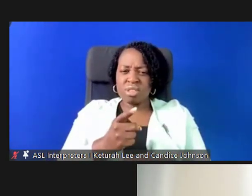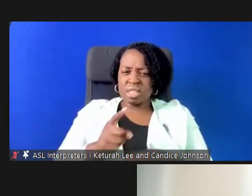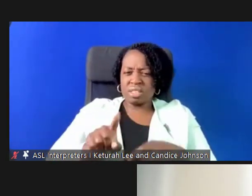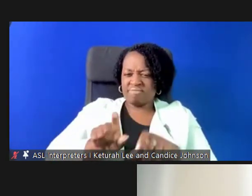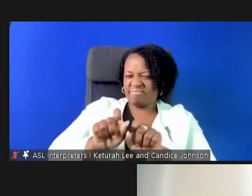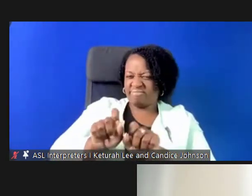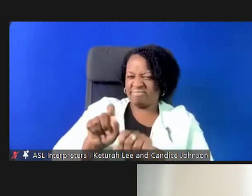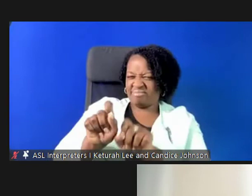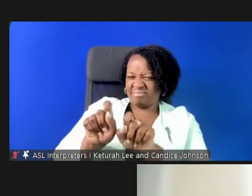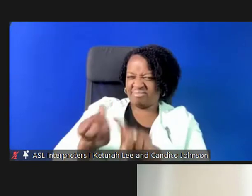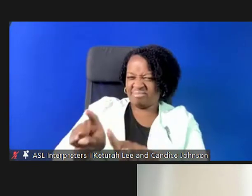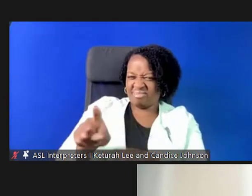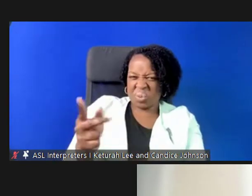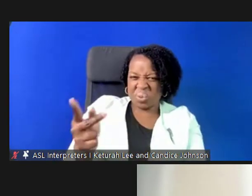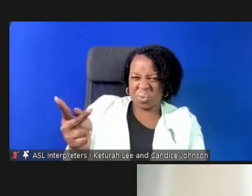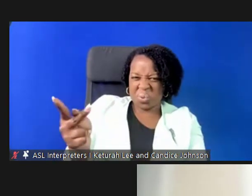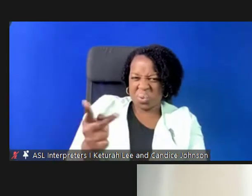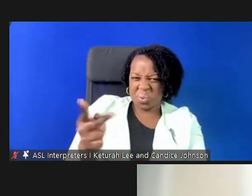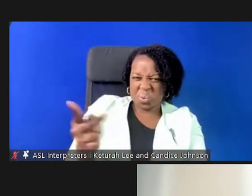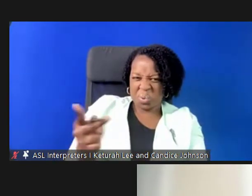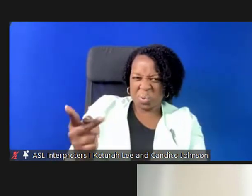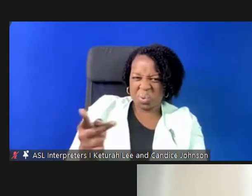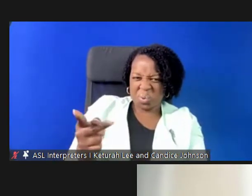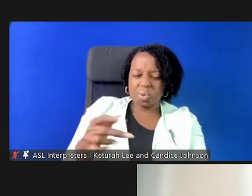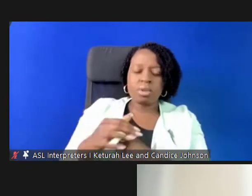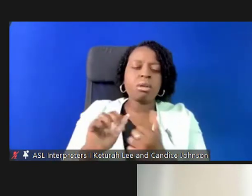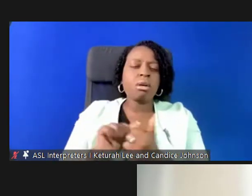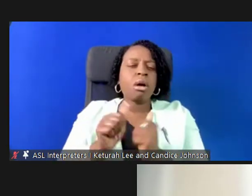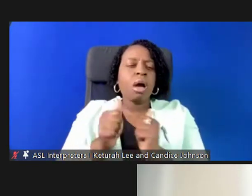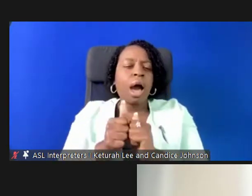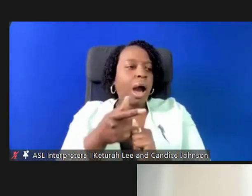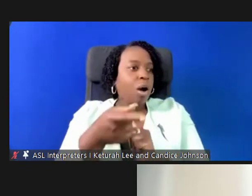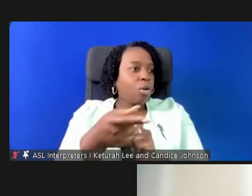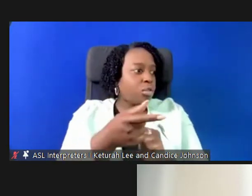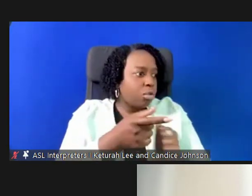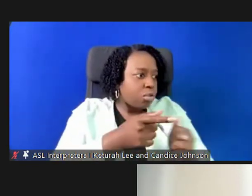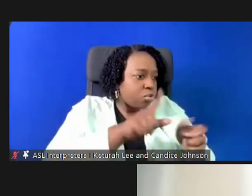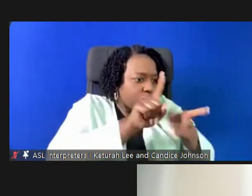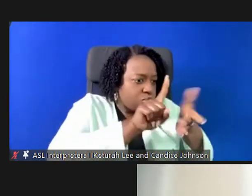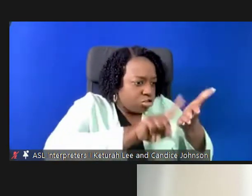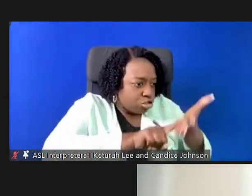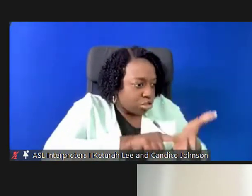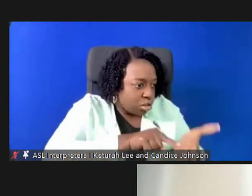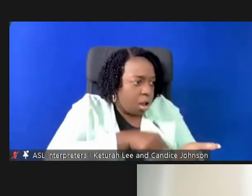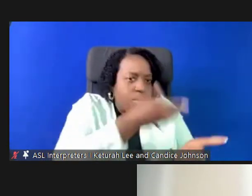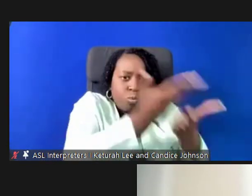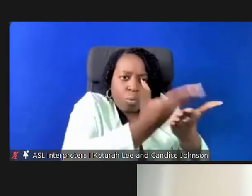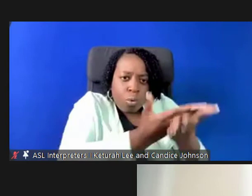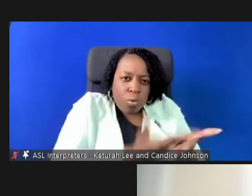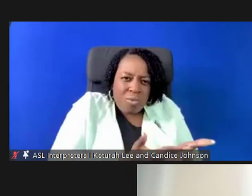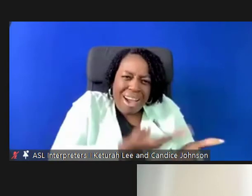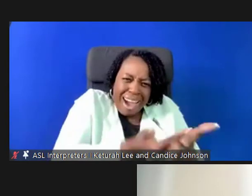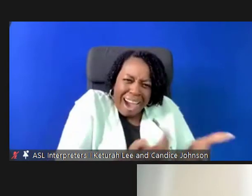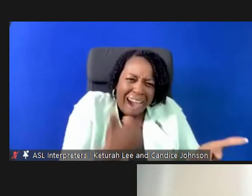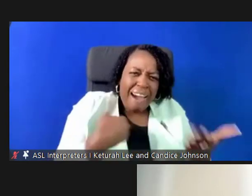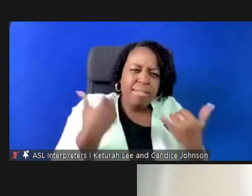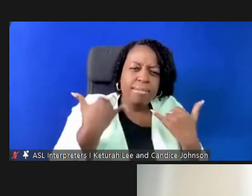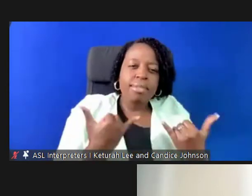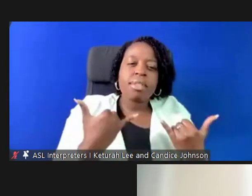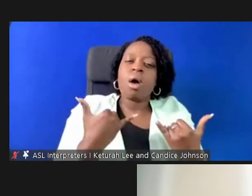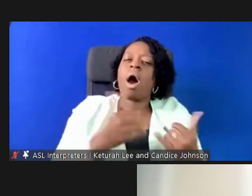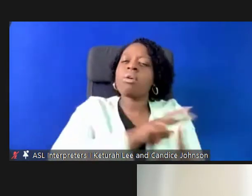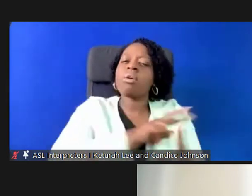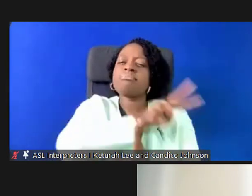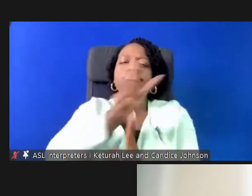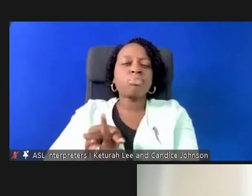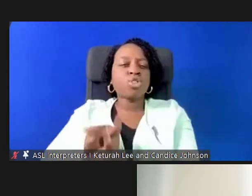put this in the context of translating these research findings to real life work that we do in